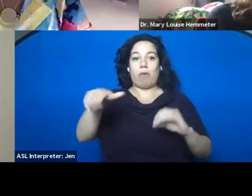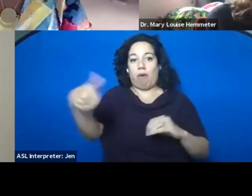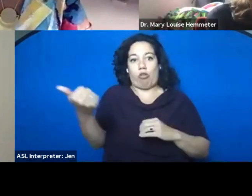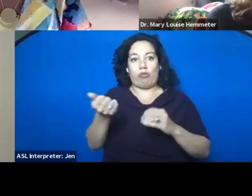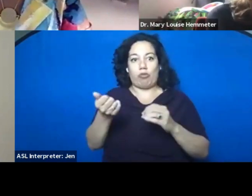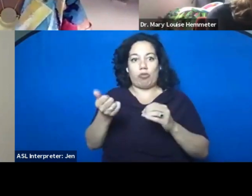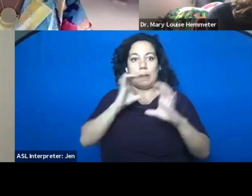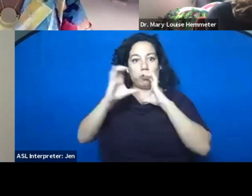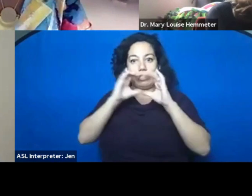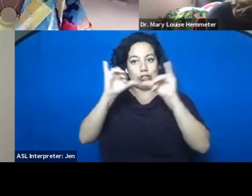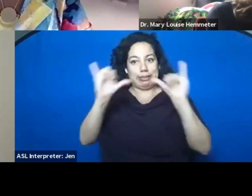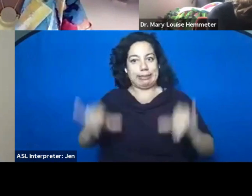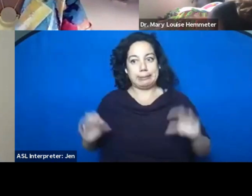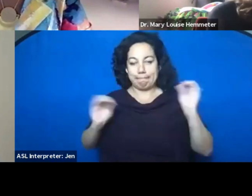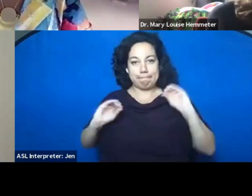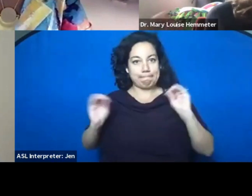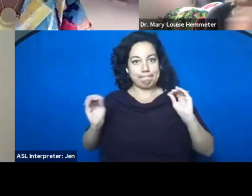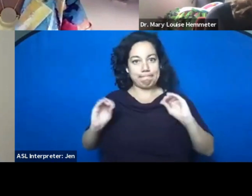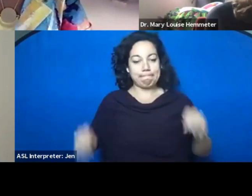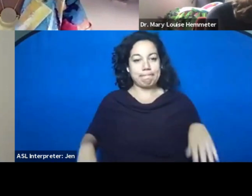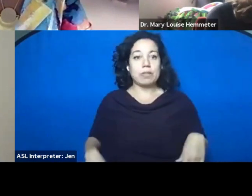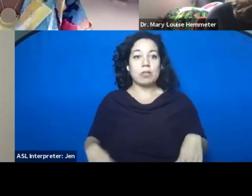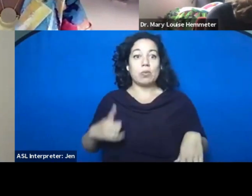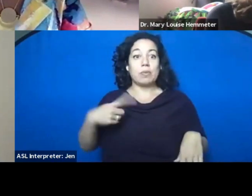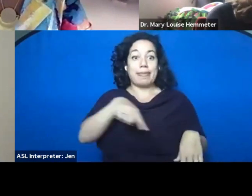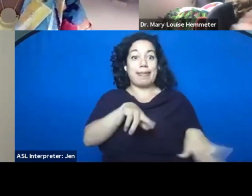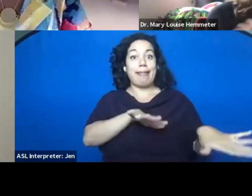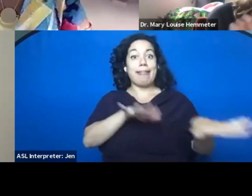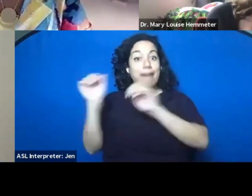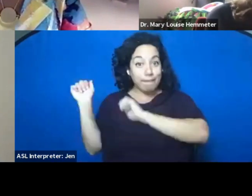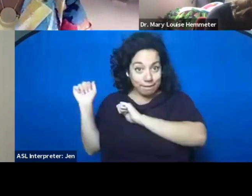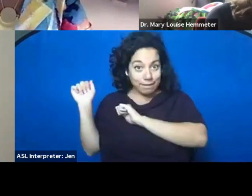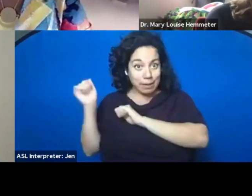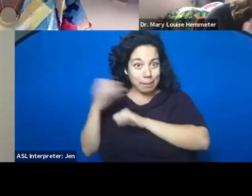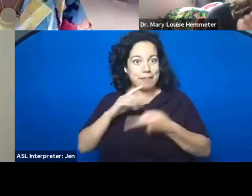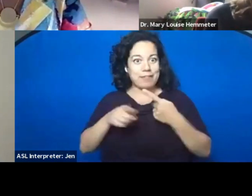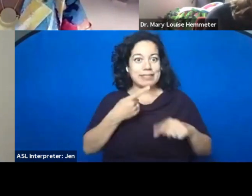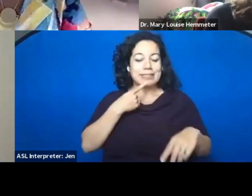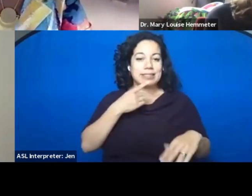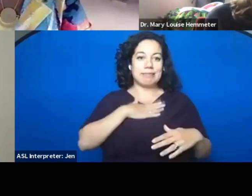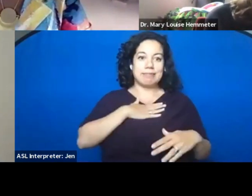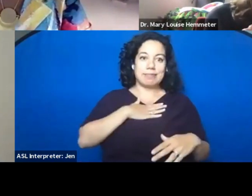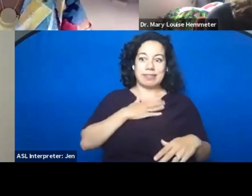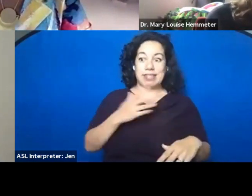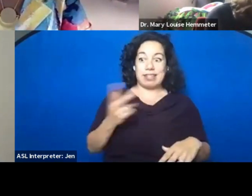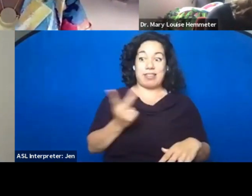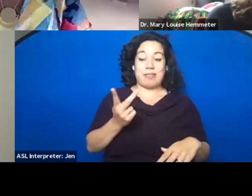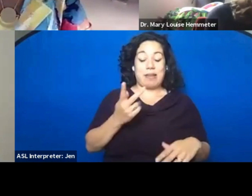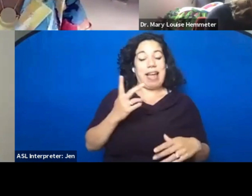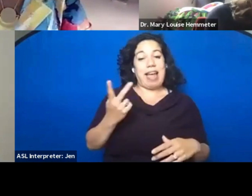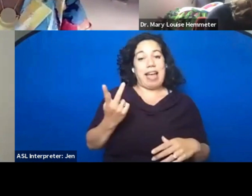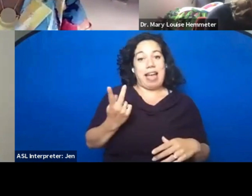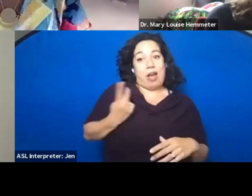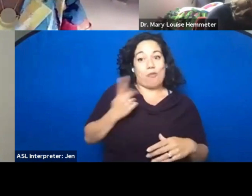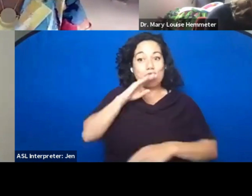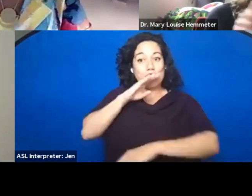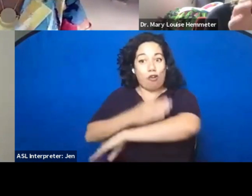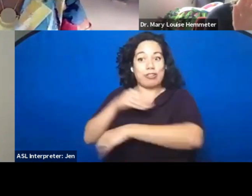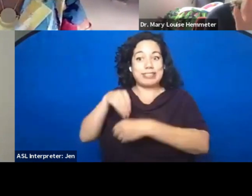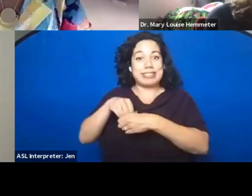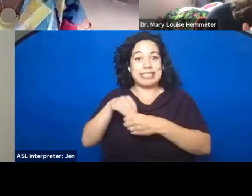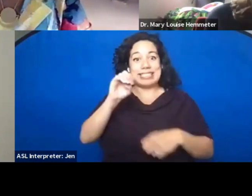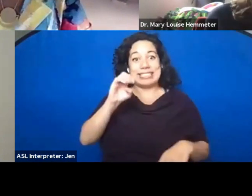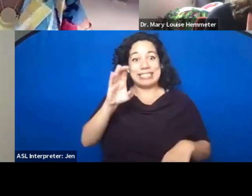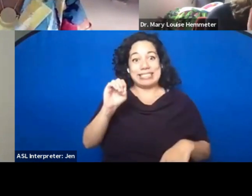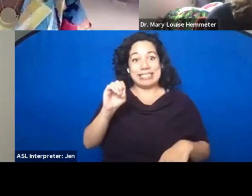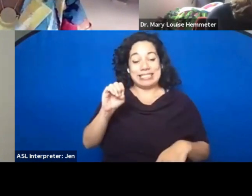communication system. And after they left, my friend said our girls were in early intervention together. And so